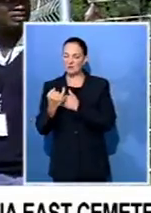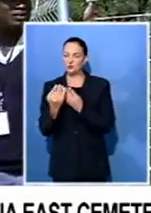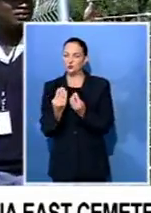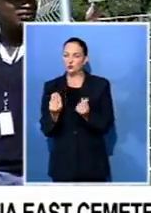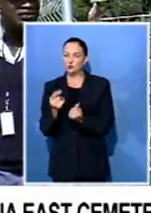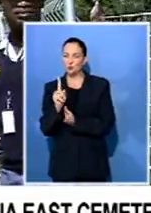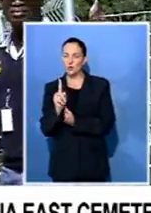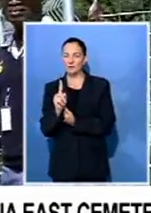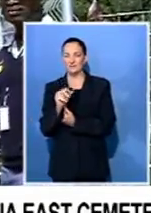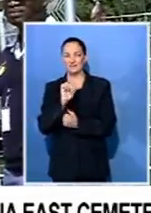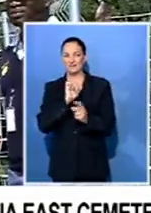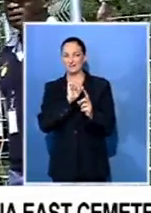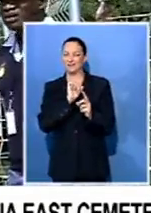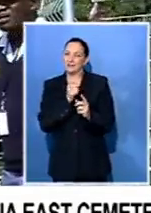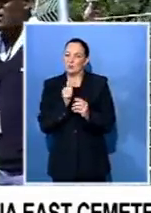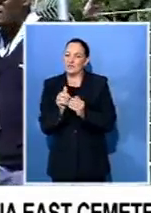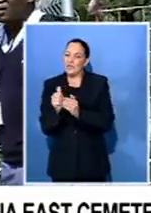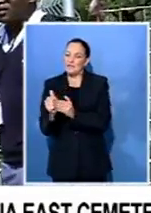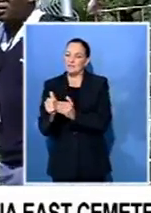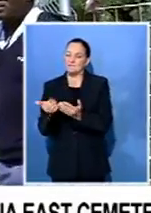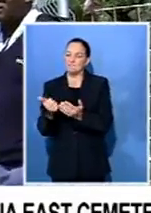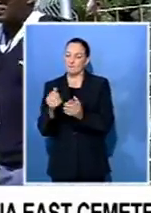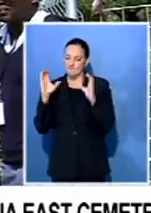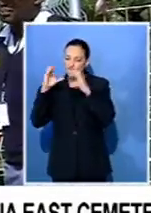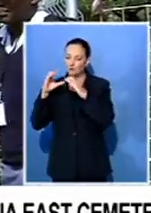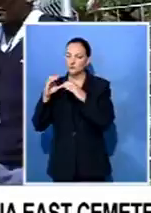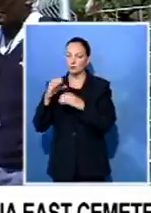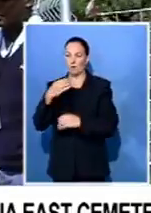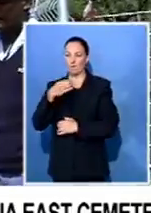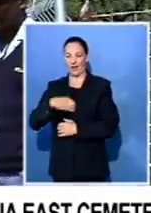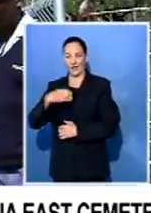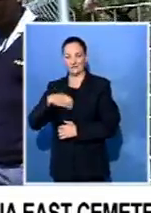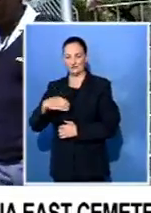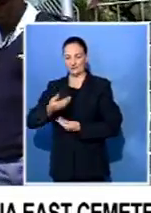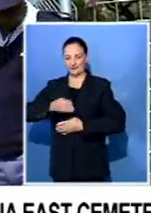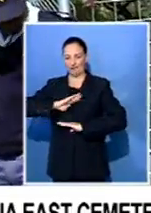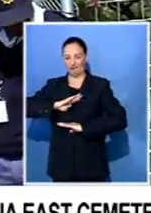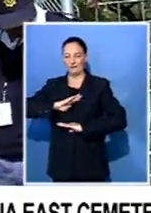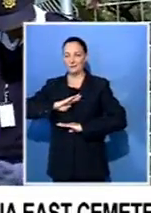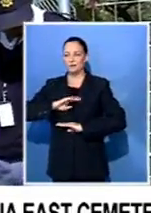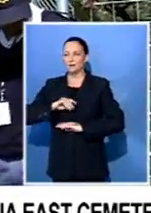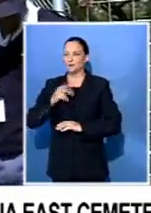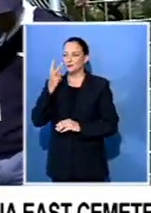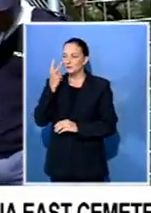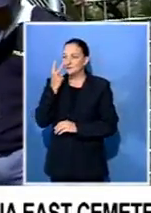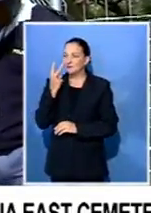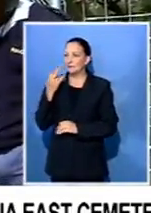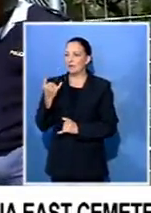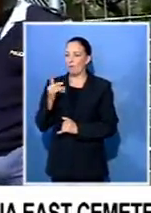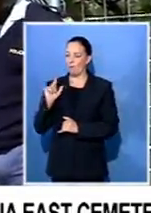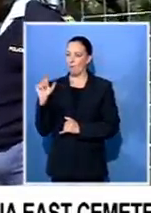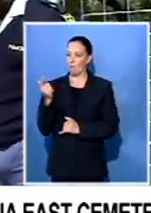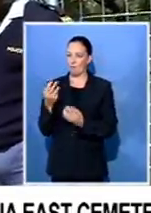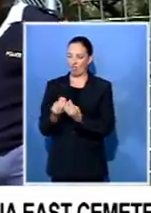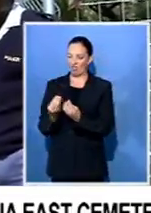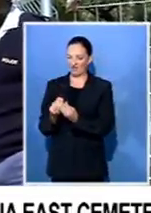was leading in customer satisfaction, Moody declaring us the best run city. All those things,